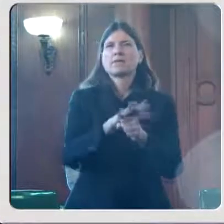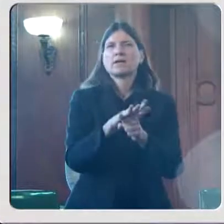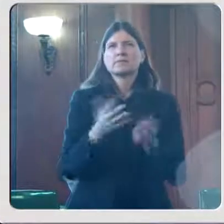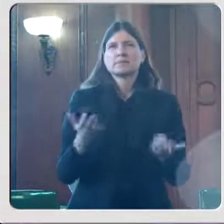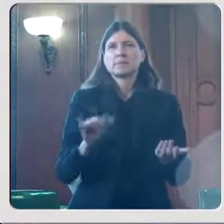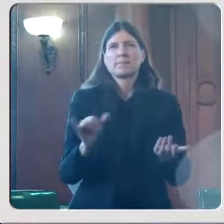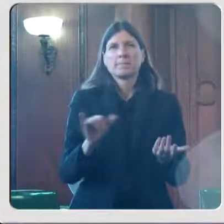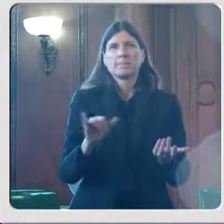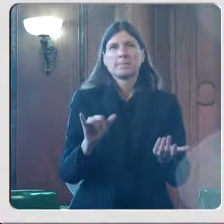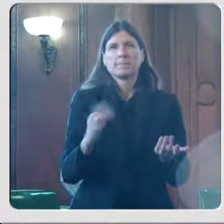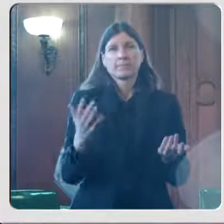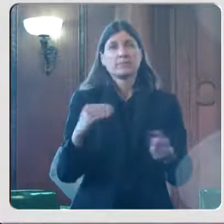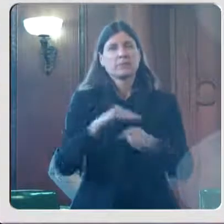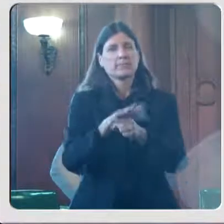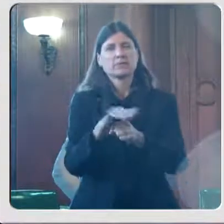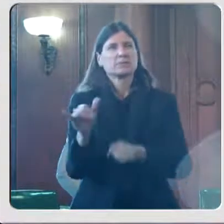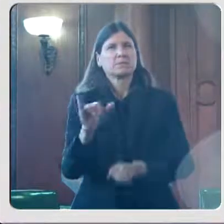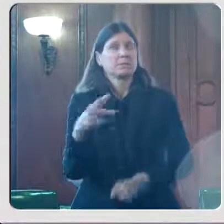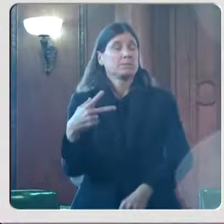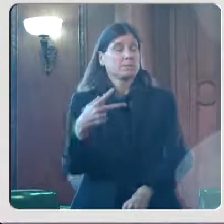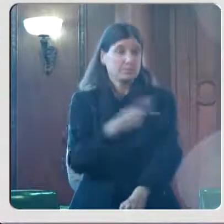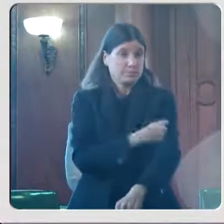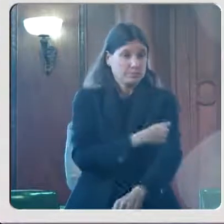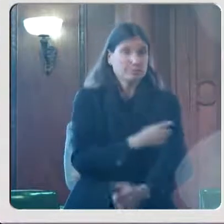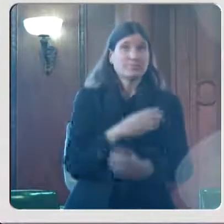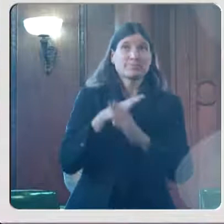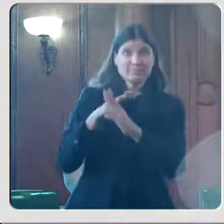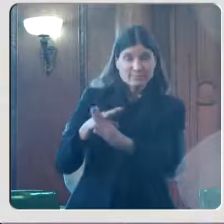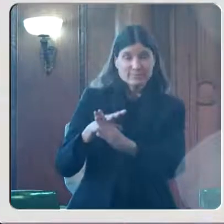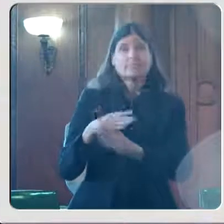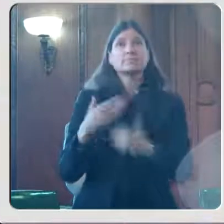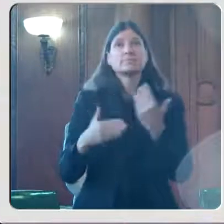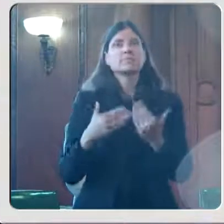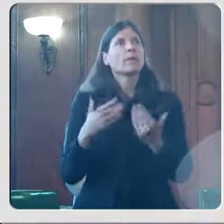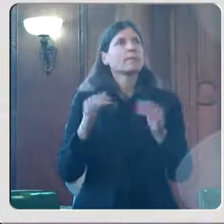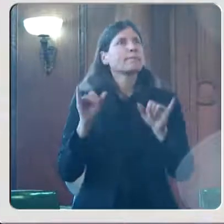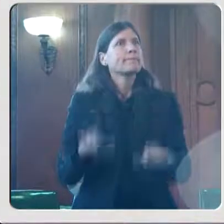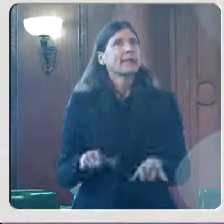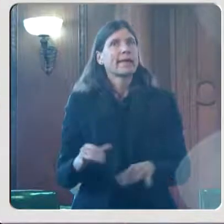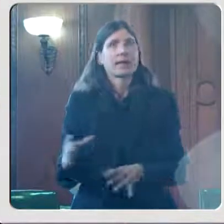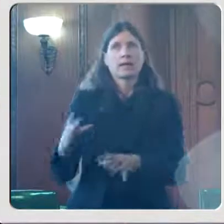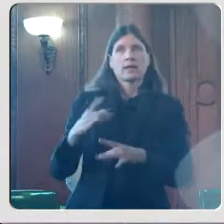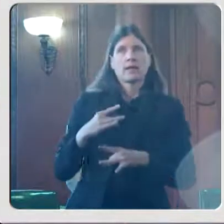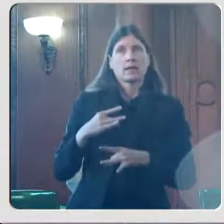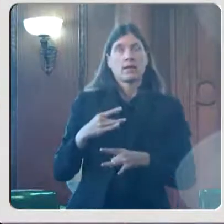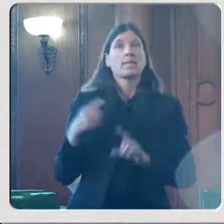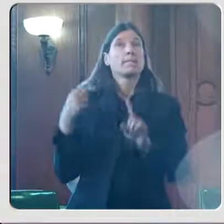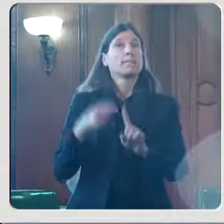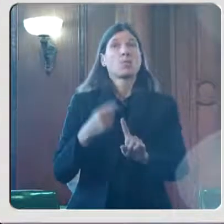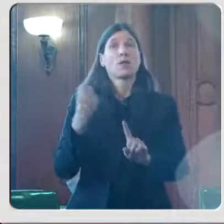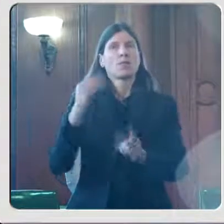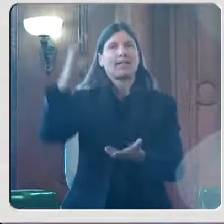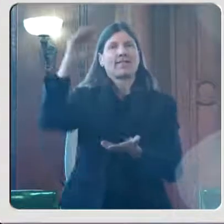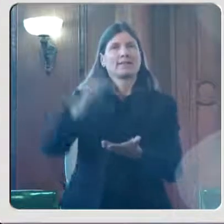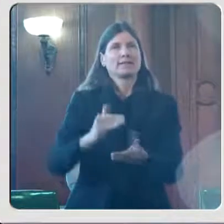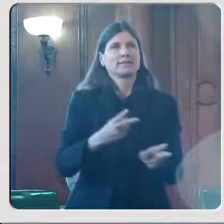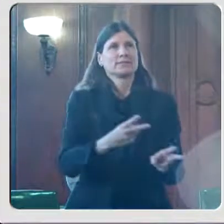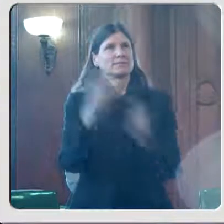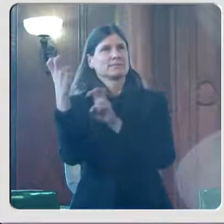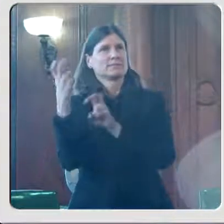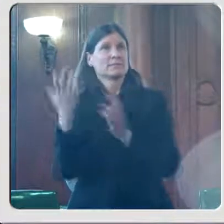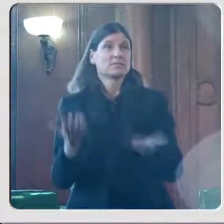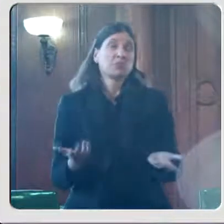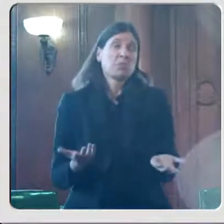measures or about our vaccine strategy. Still very early, and I would urge people not to jump to